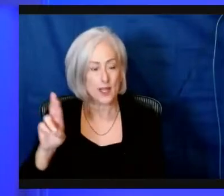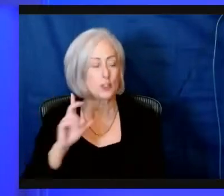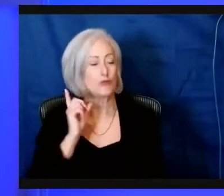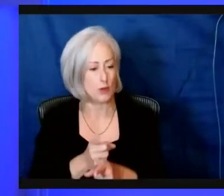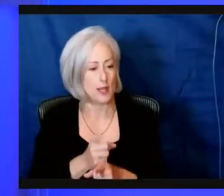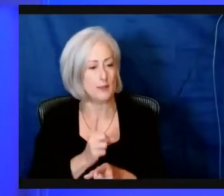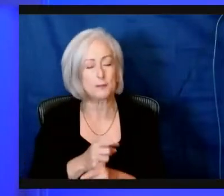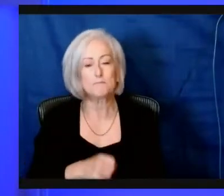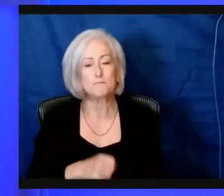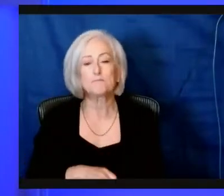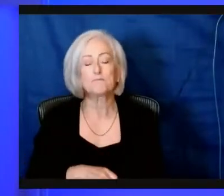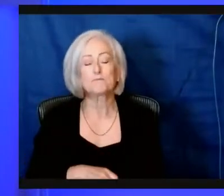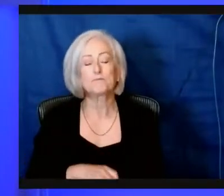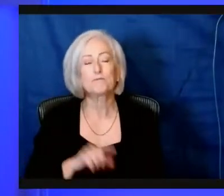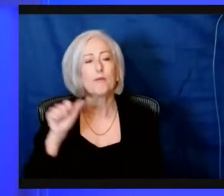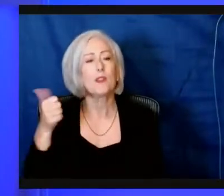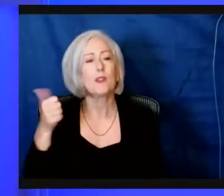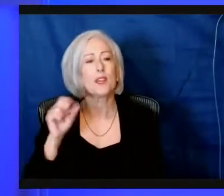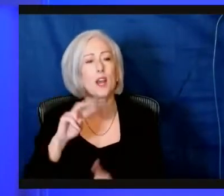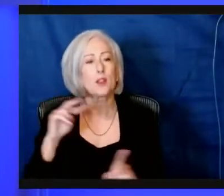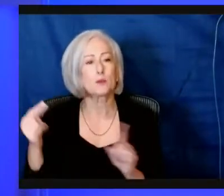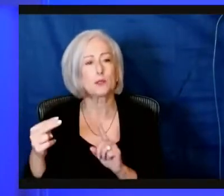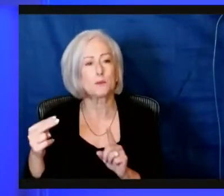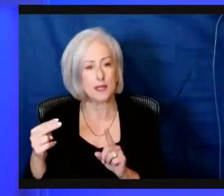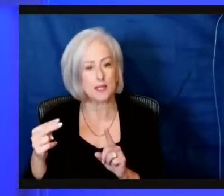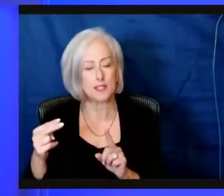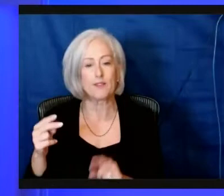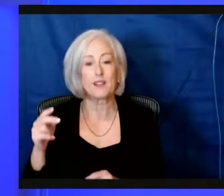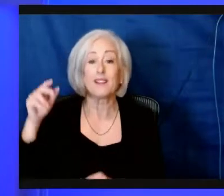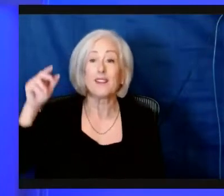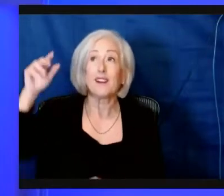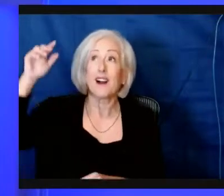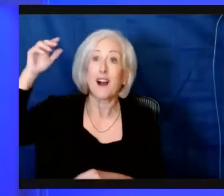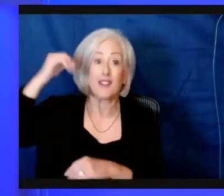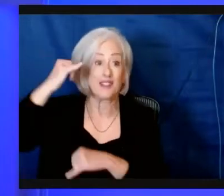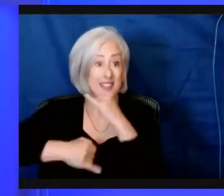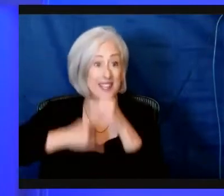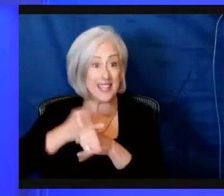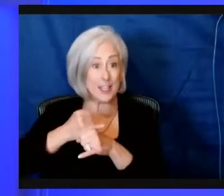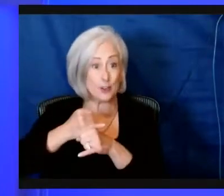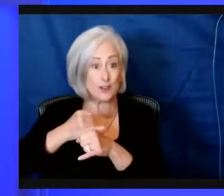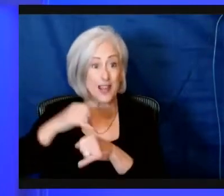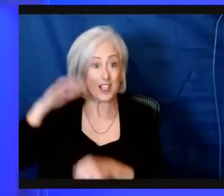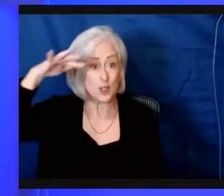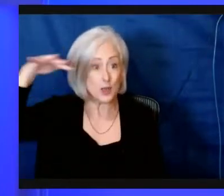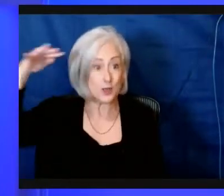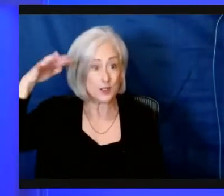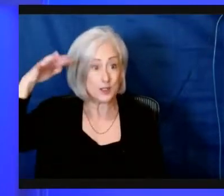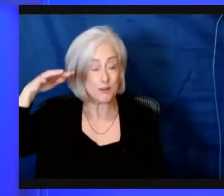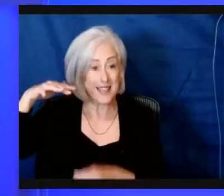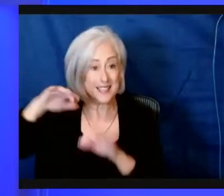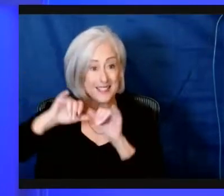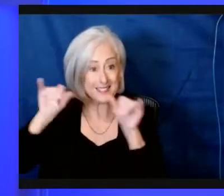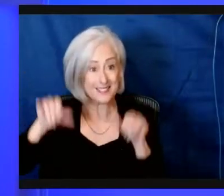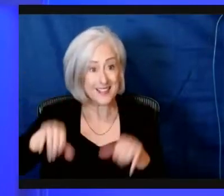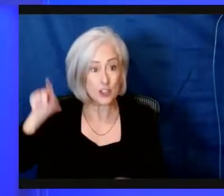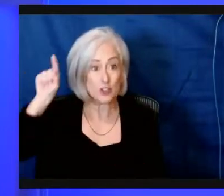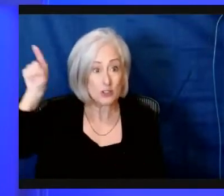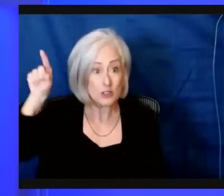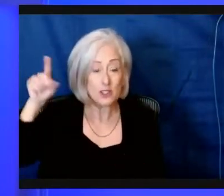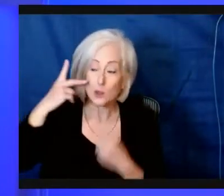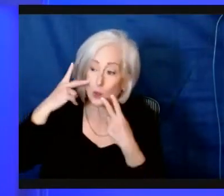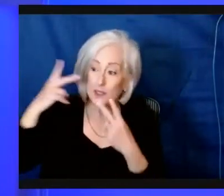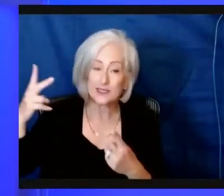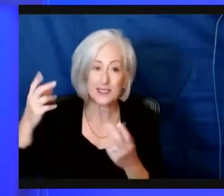in on the International Space Station, when we look at the amount of ionizing radiation that's present there, it's